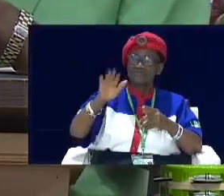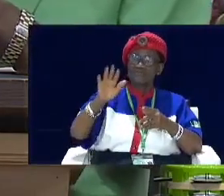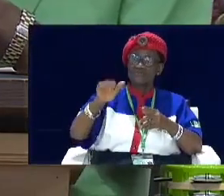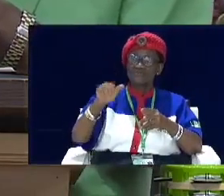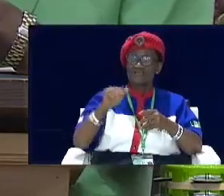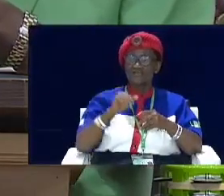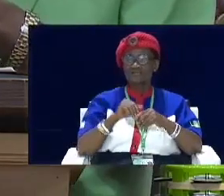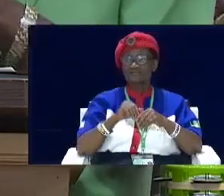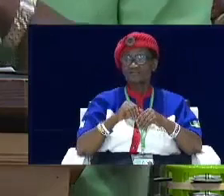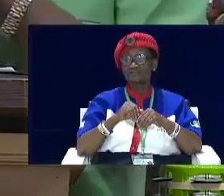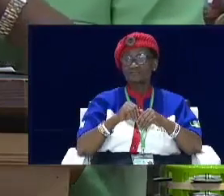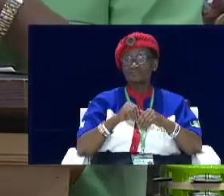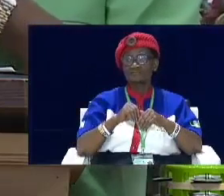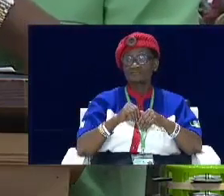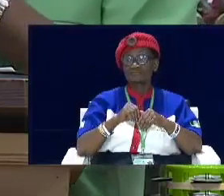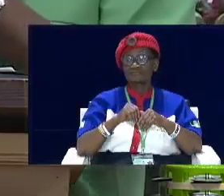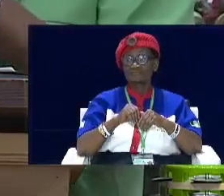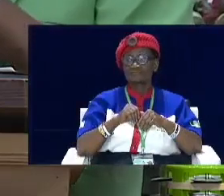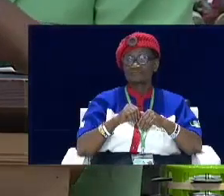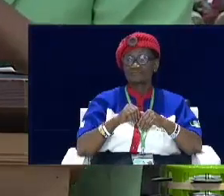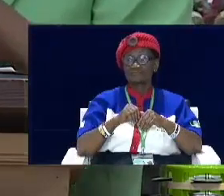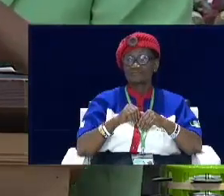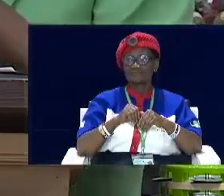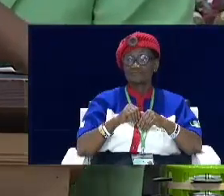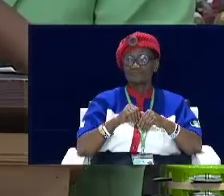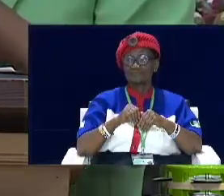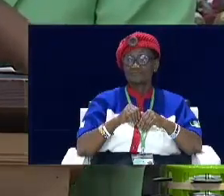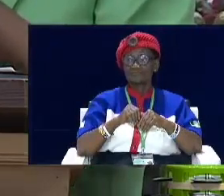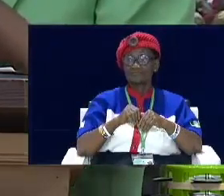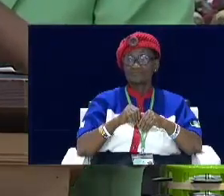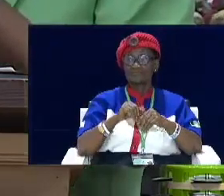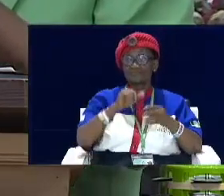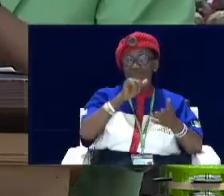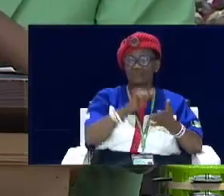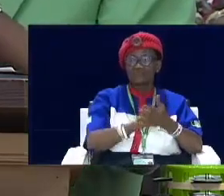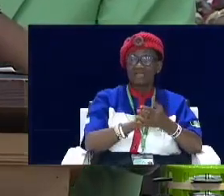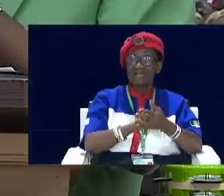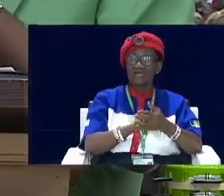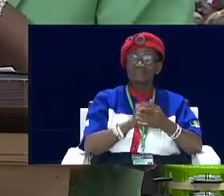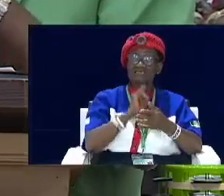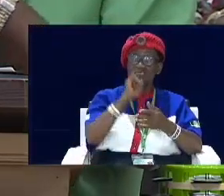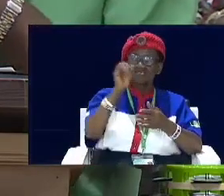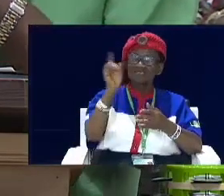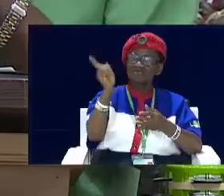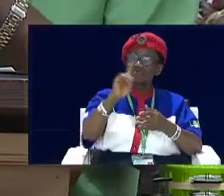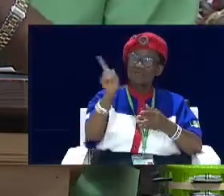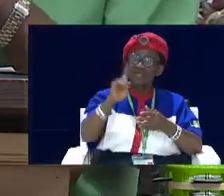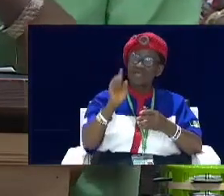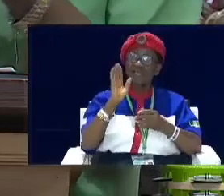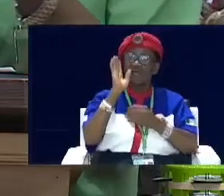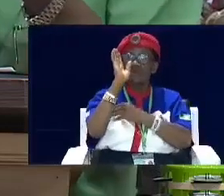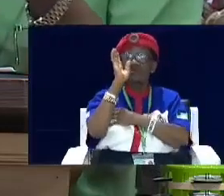ni ogorun ese kenila ati ikedogun. That's why where God said,